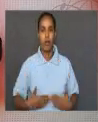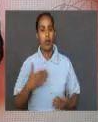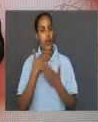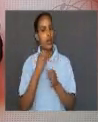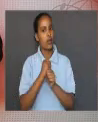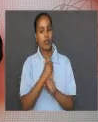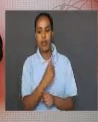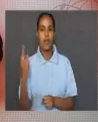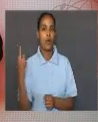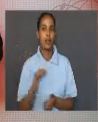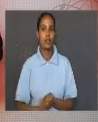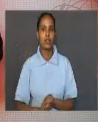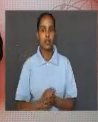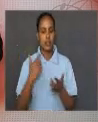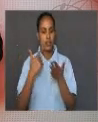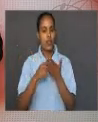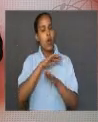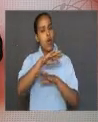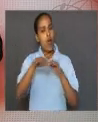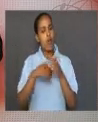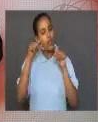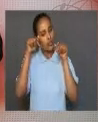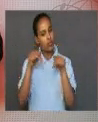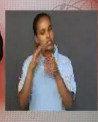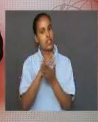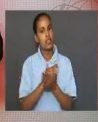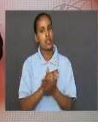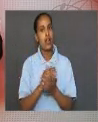work, everyone. This is all for today's